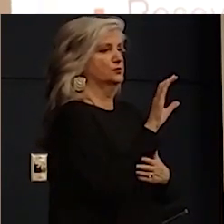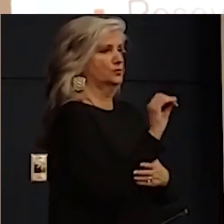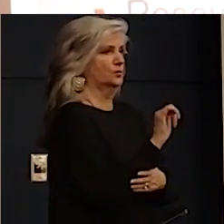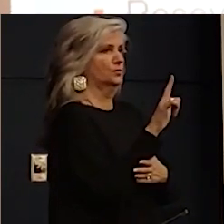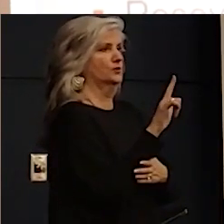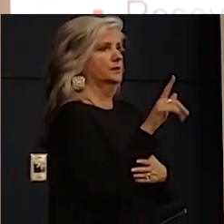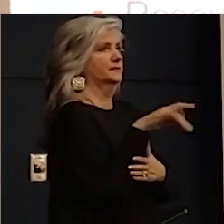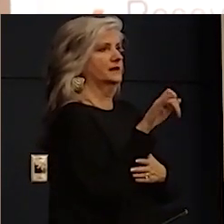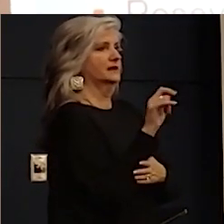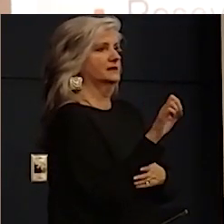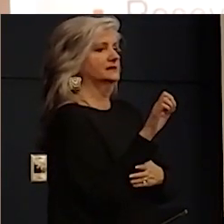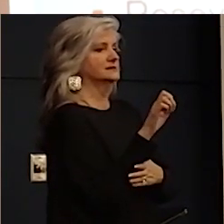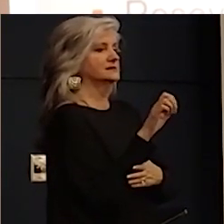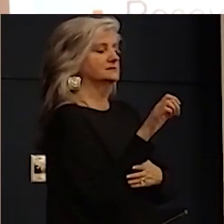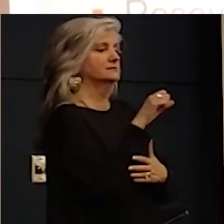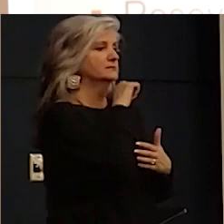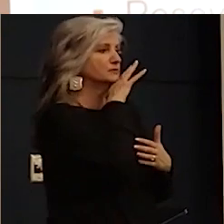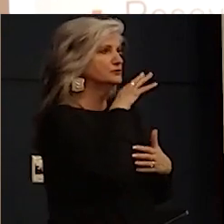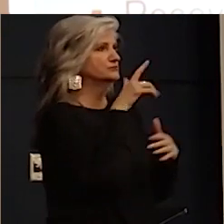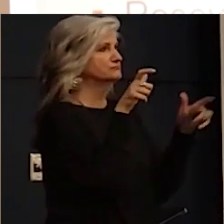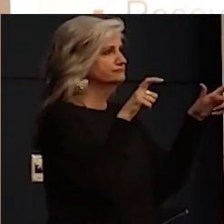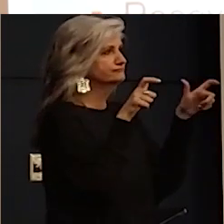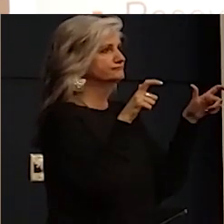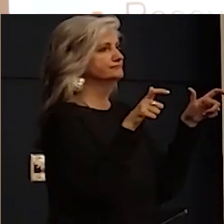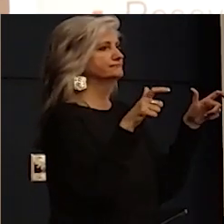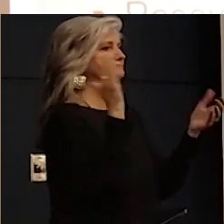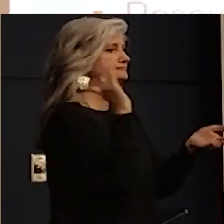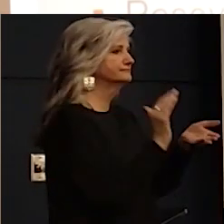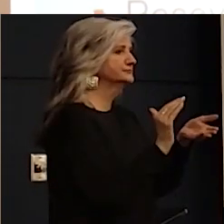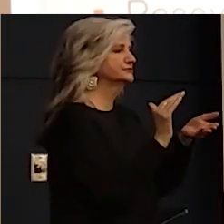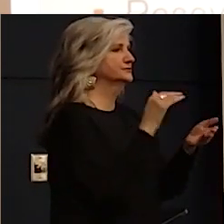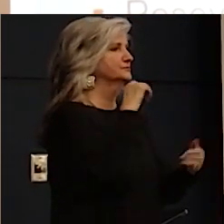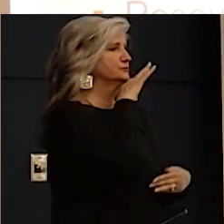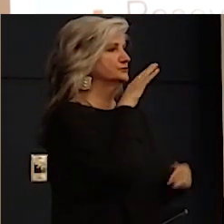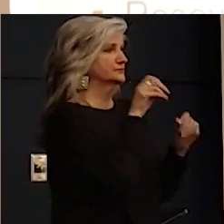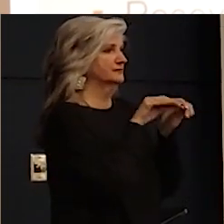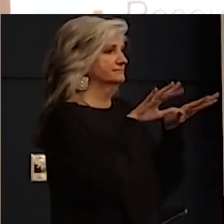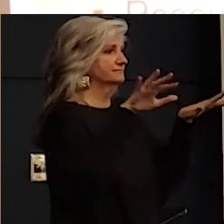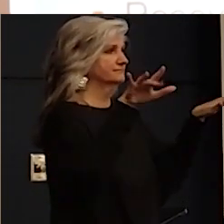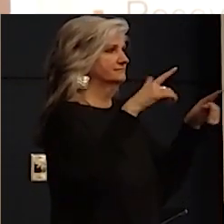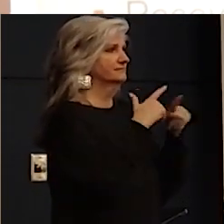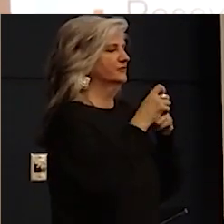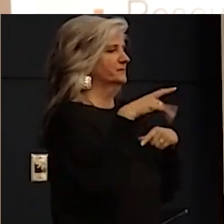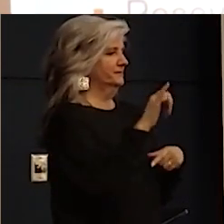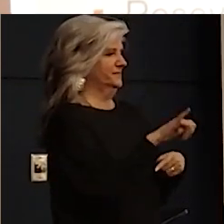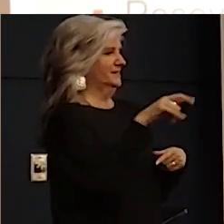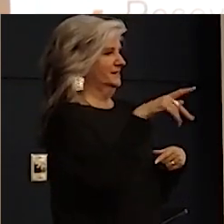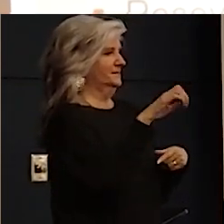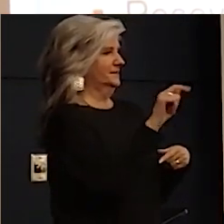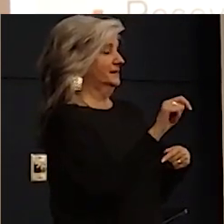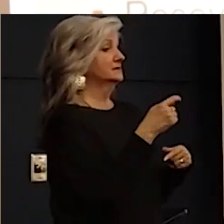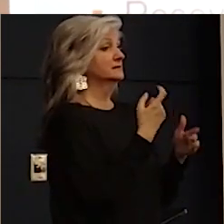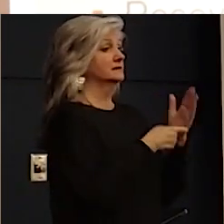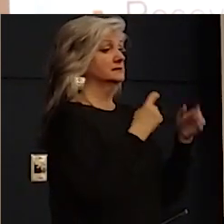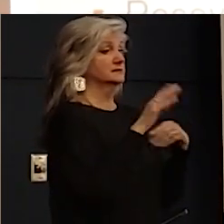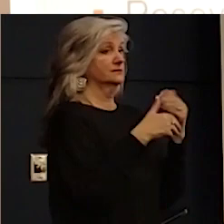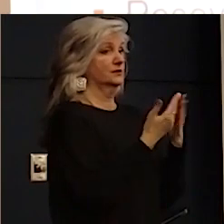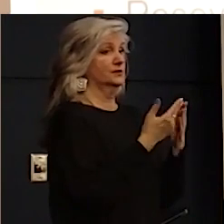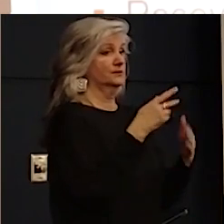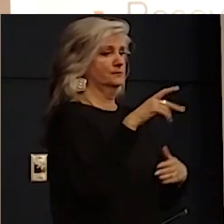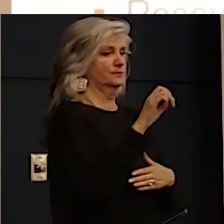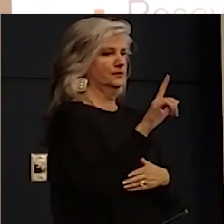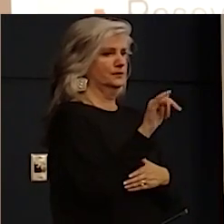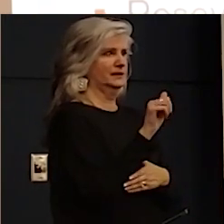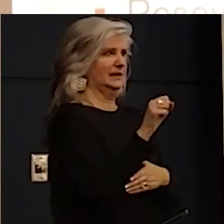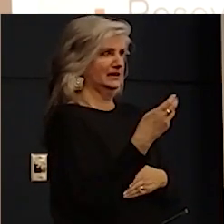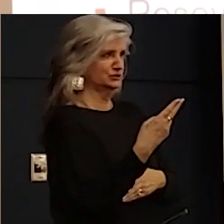the form of pollution control equipment to reduce the amount of pollution that are emitted from those plants. You have the cost of all the coal ash that has been piling